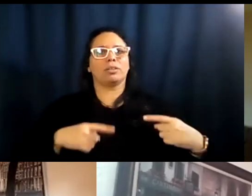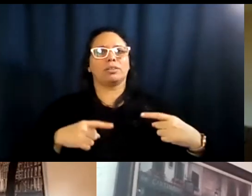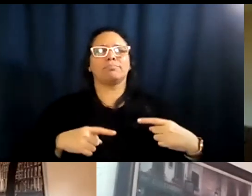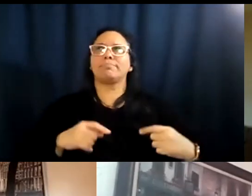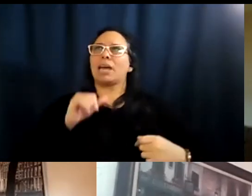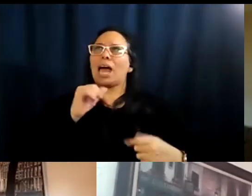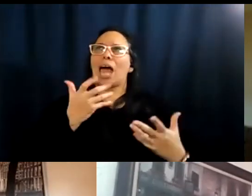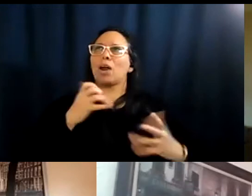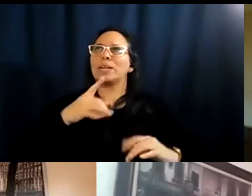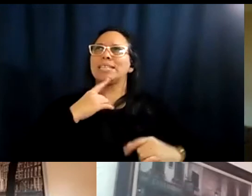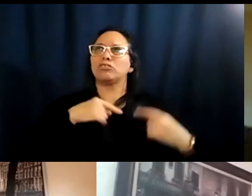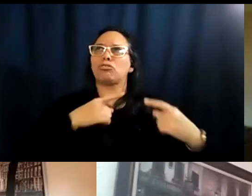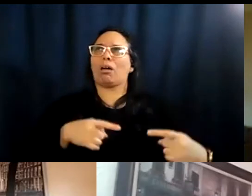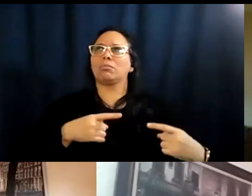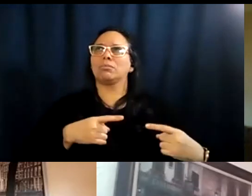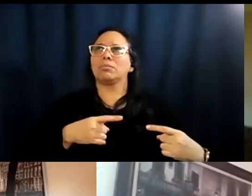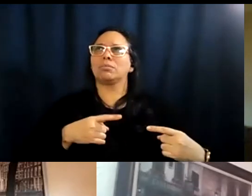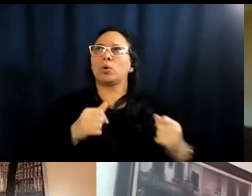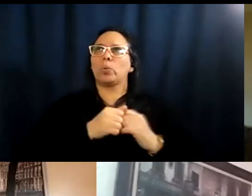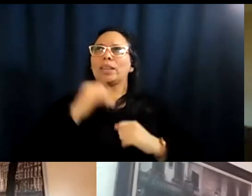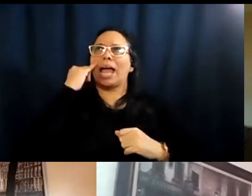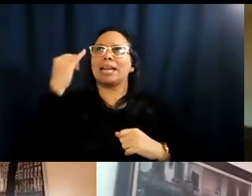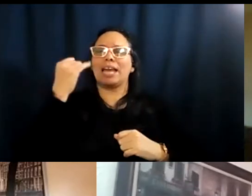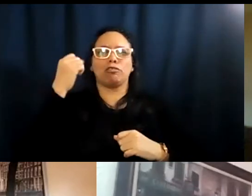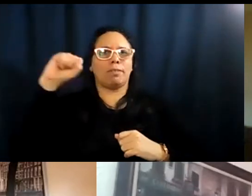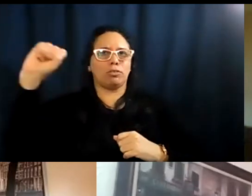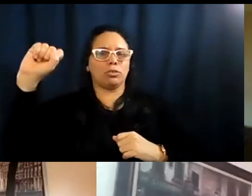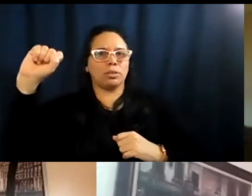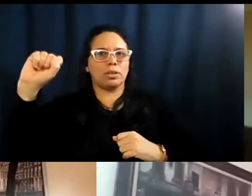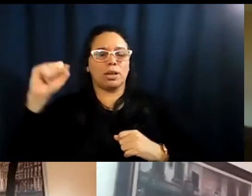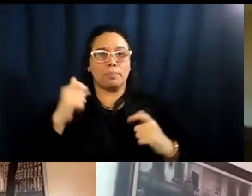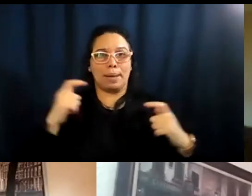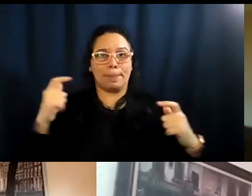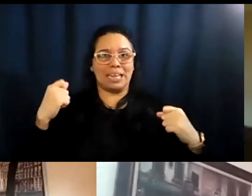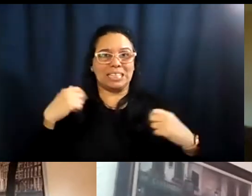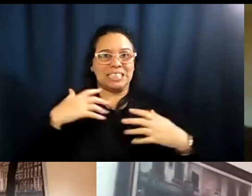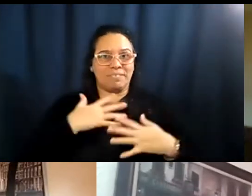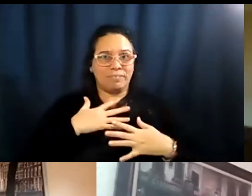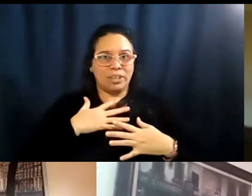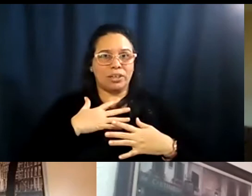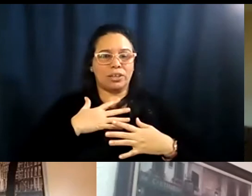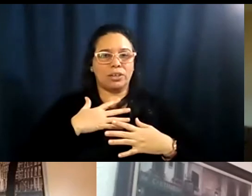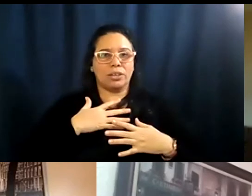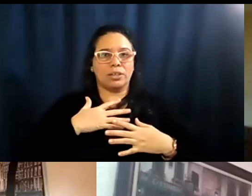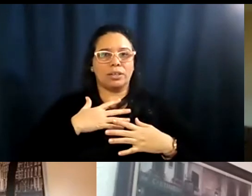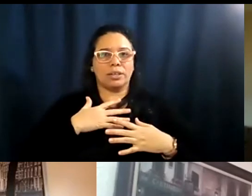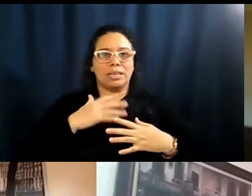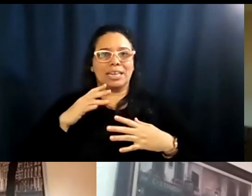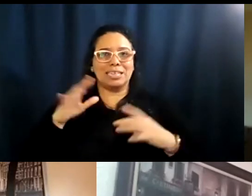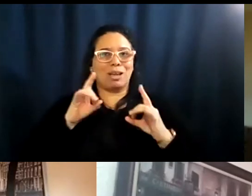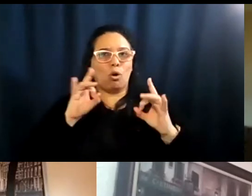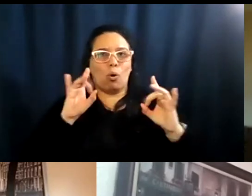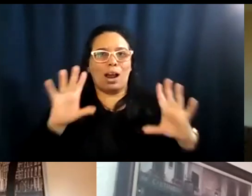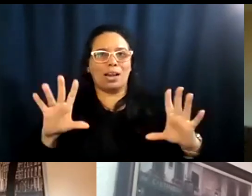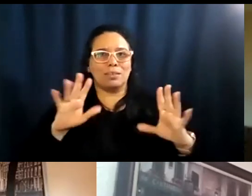I shouldn't say I struggle with the idea of revolution. My biggest fear in terms of revolution is being corrupted by that